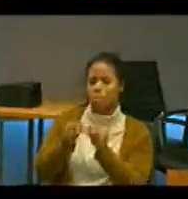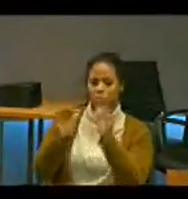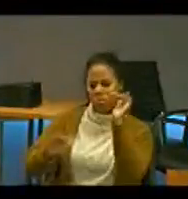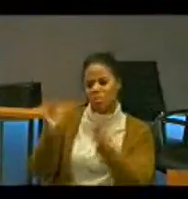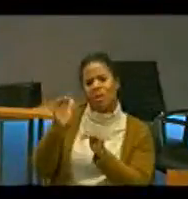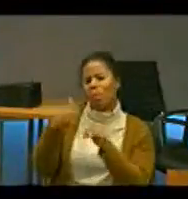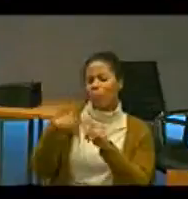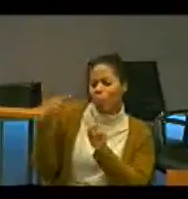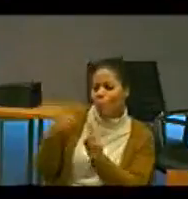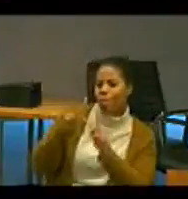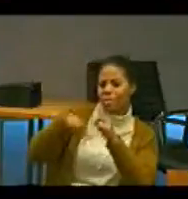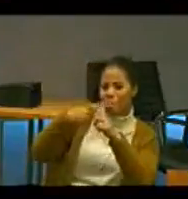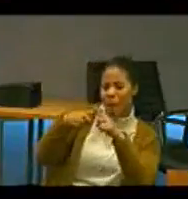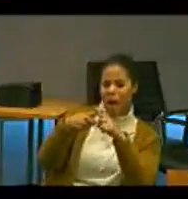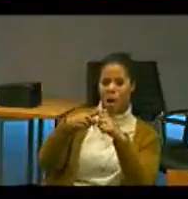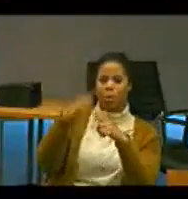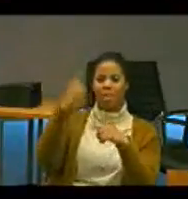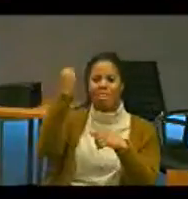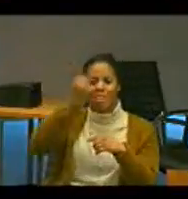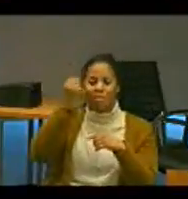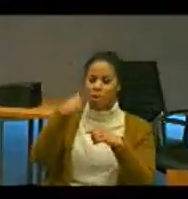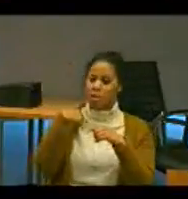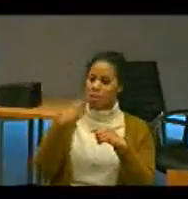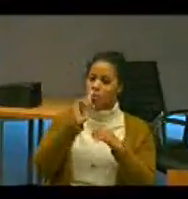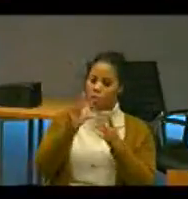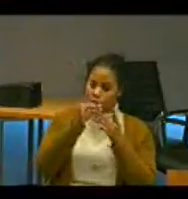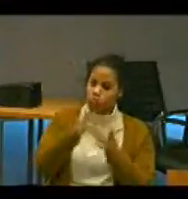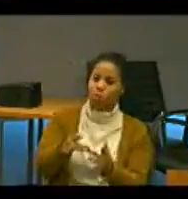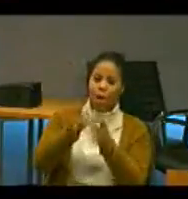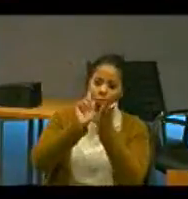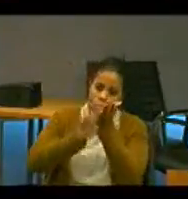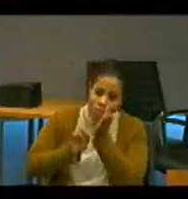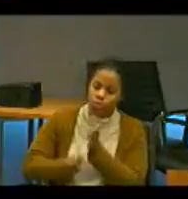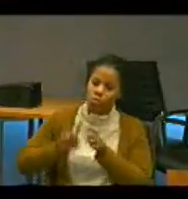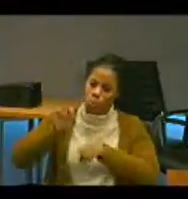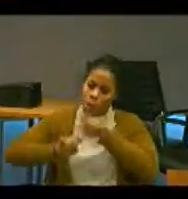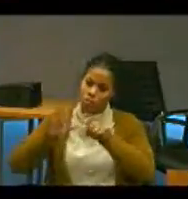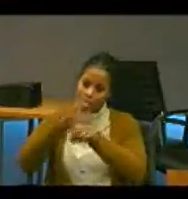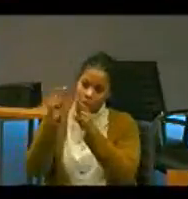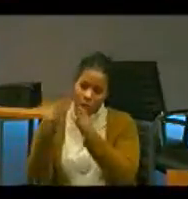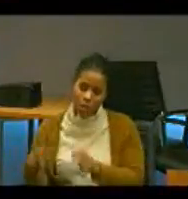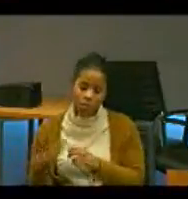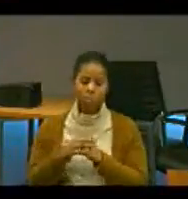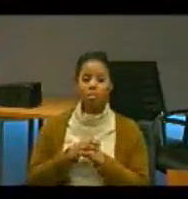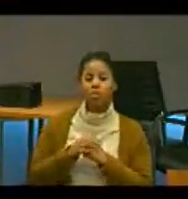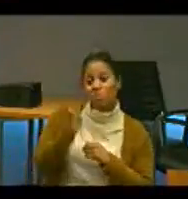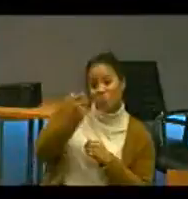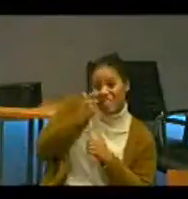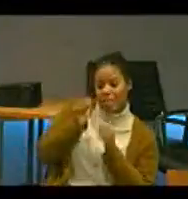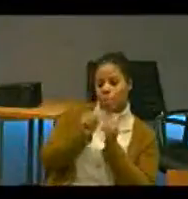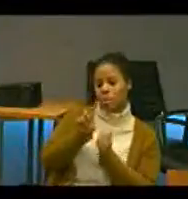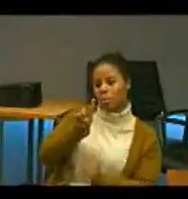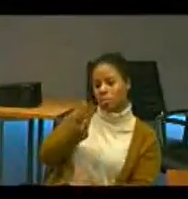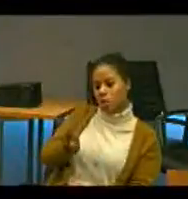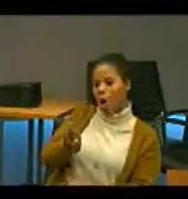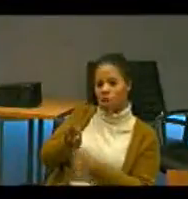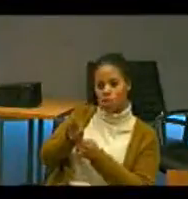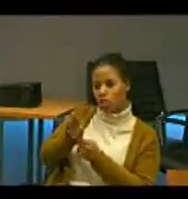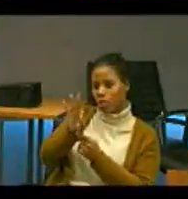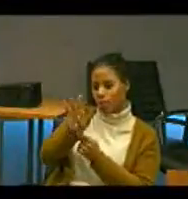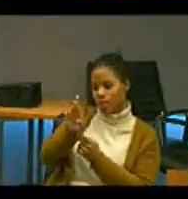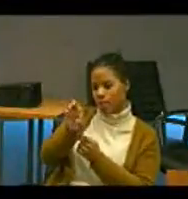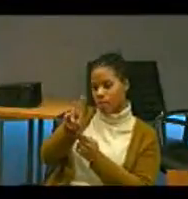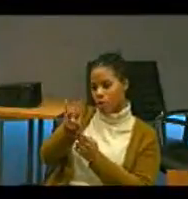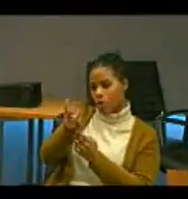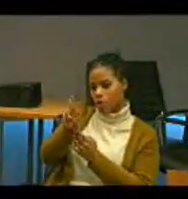underlying theories driving research questions and analyses. In a recent piece that I co-authored with Dr. Edward Fergus of Temple University, we